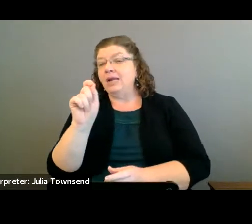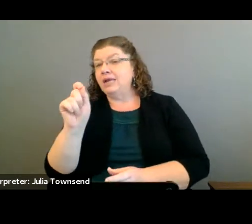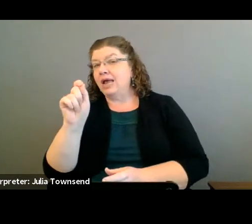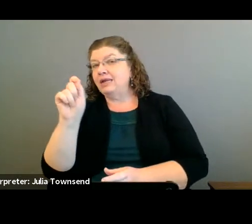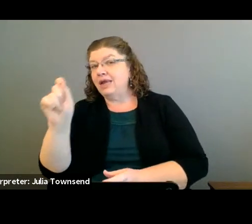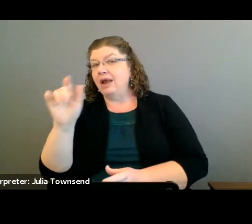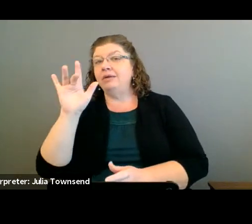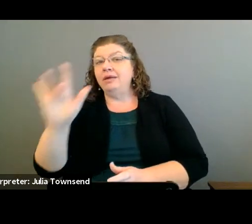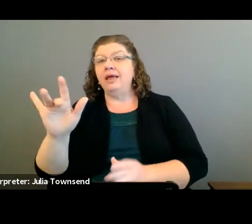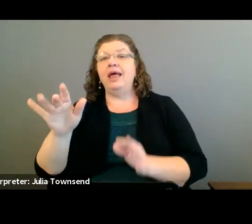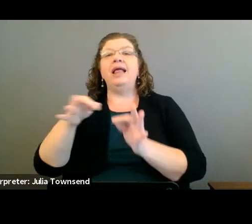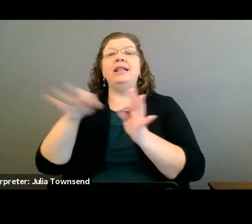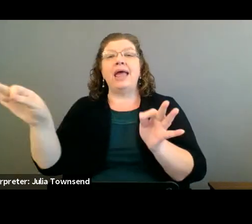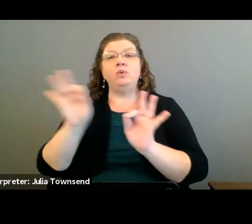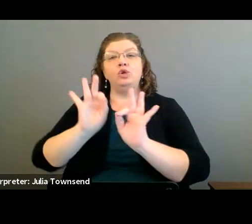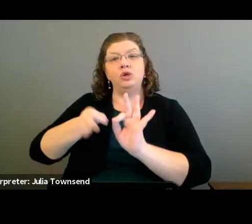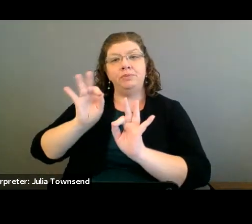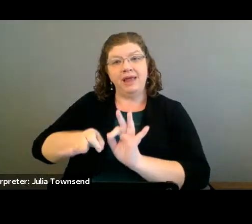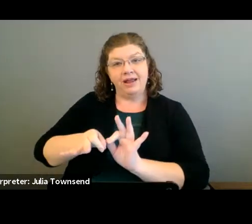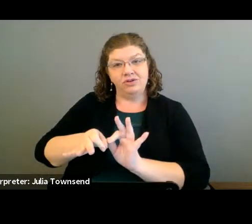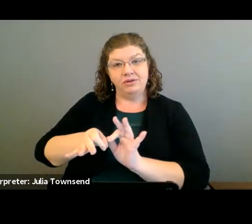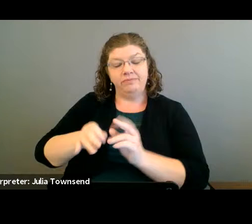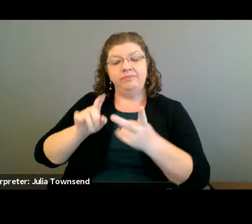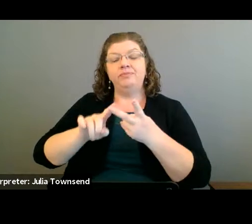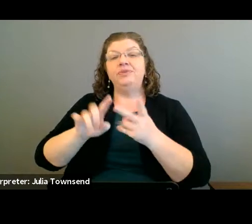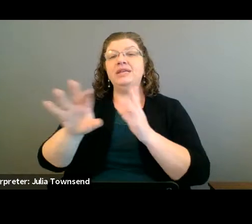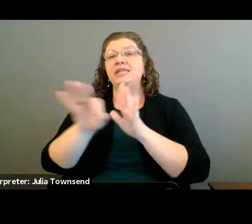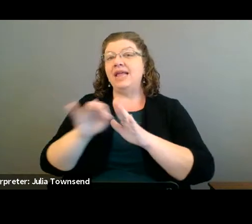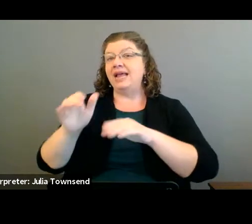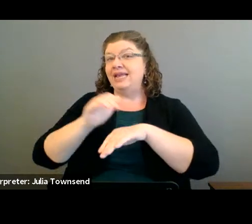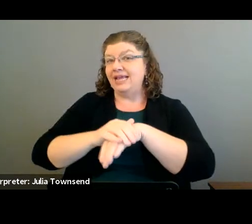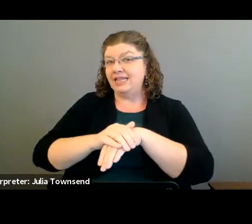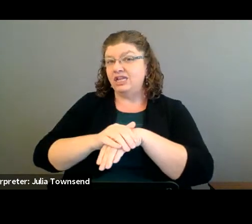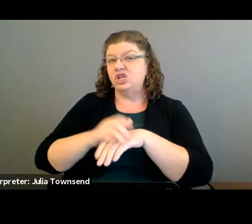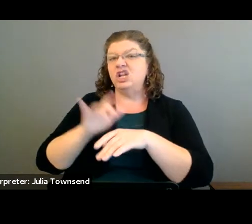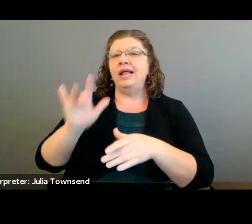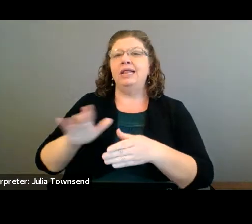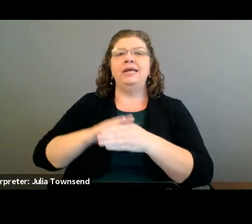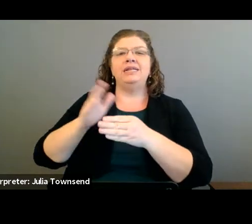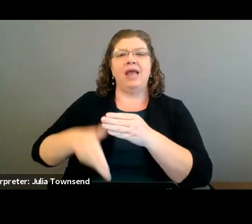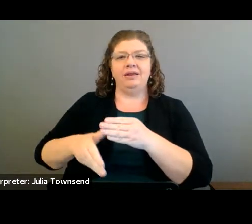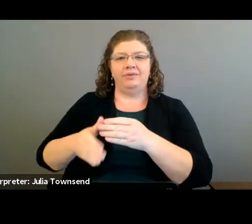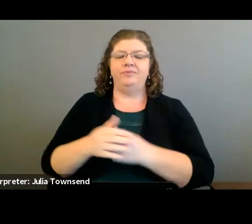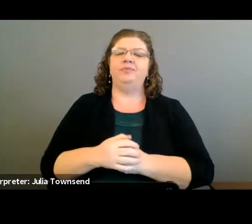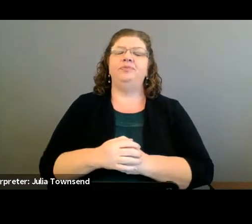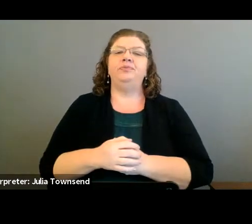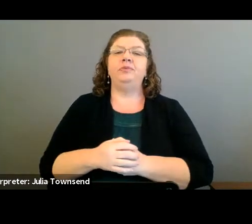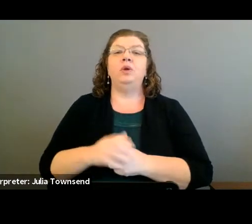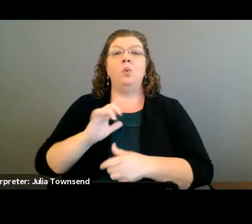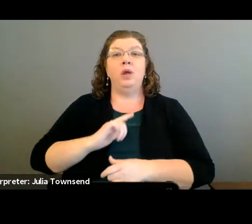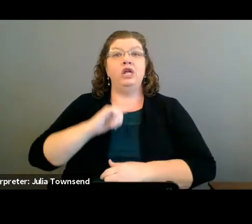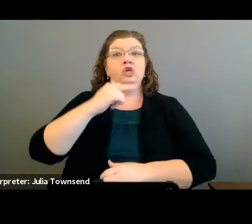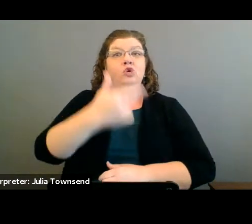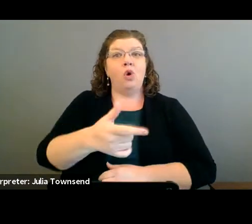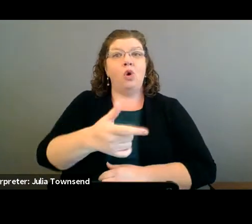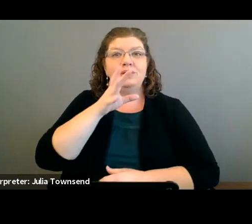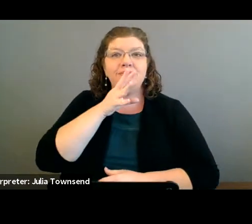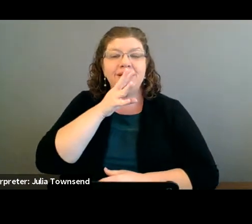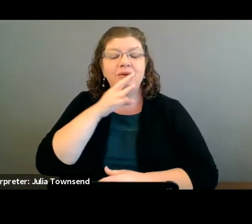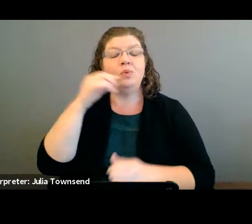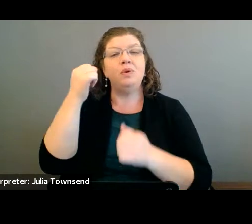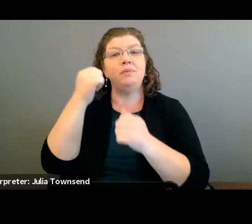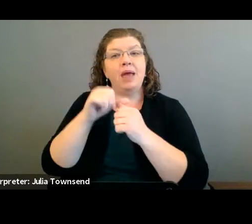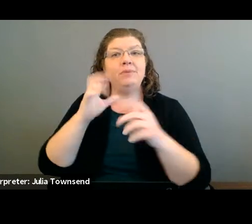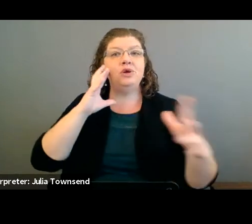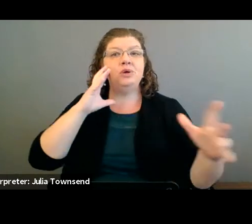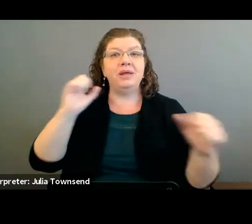language interpretation, then select English and click done. And remember, when it's your turn to speak, please remember to be loud